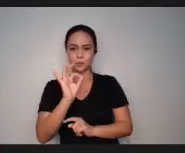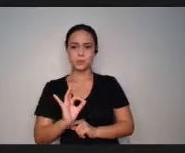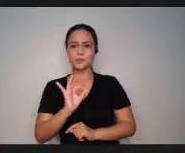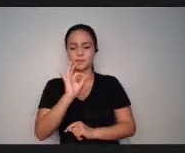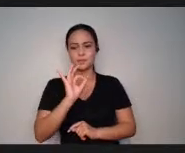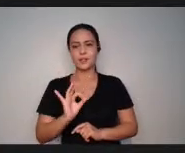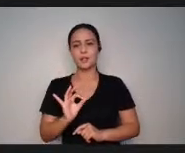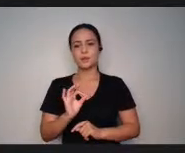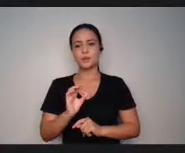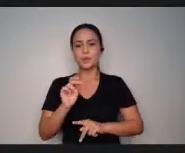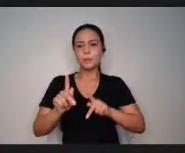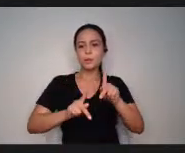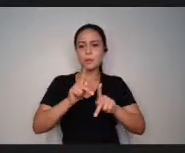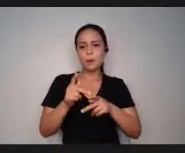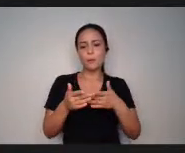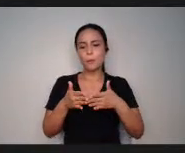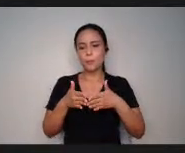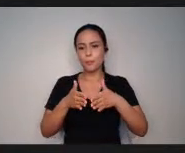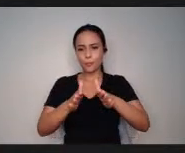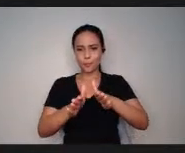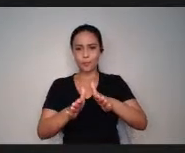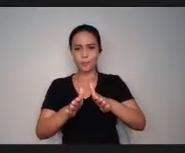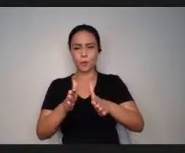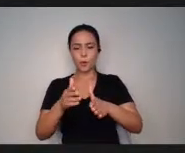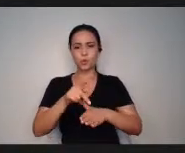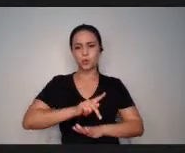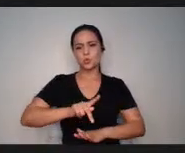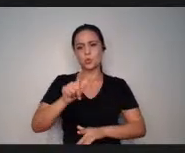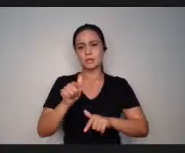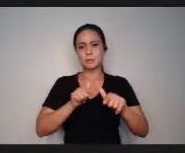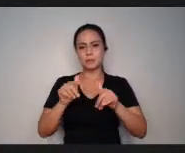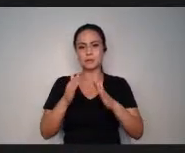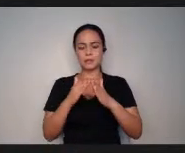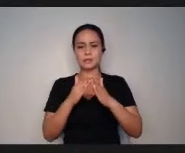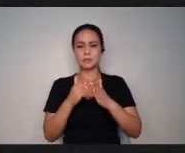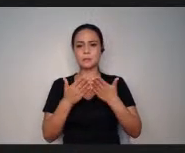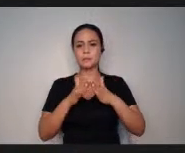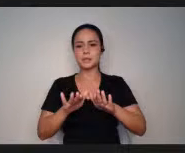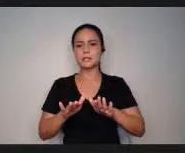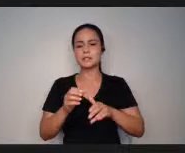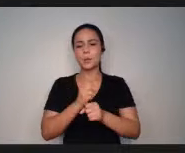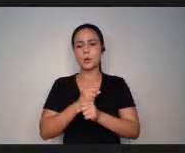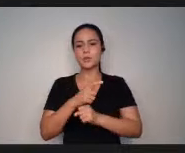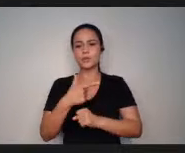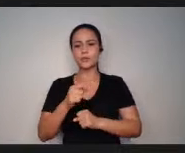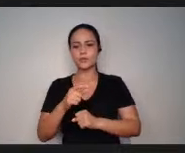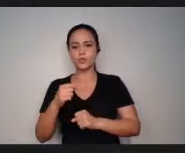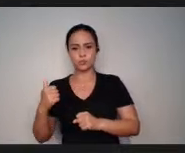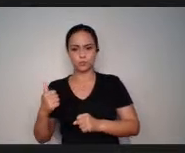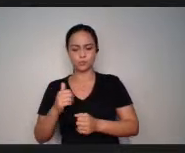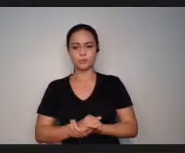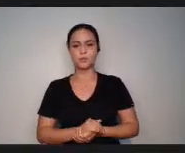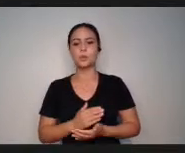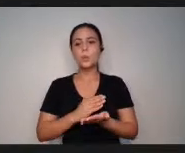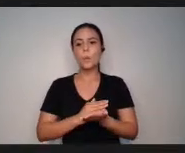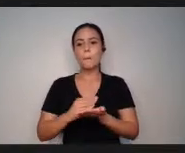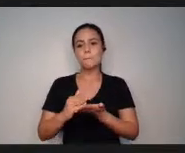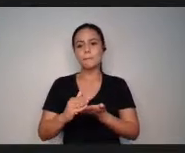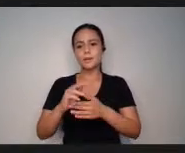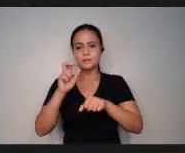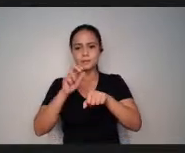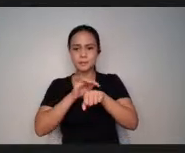remain working at home through 2021. Globally, at the start of the pandemic, about 1 in 5 workers worked